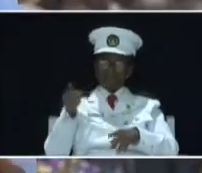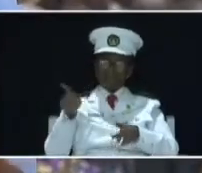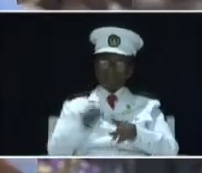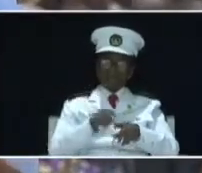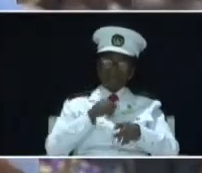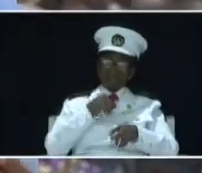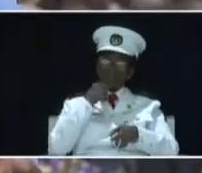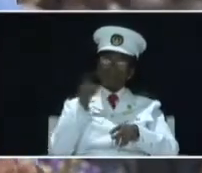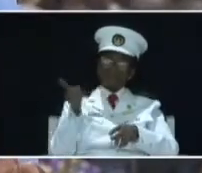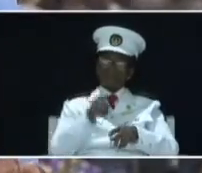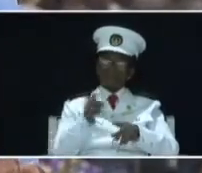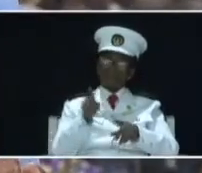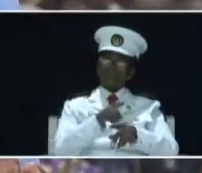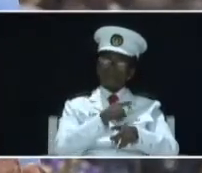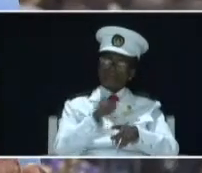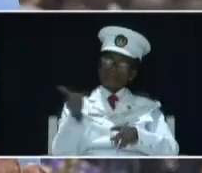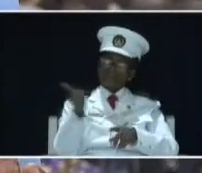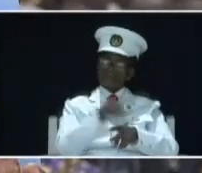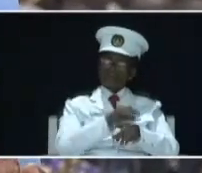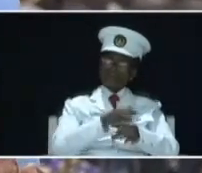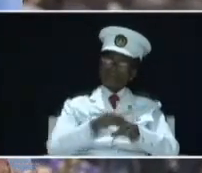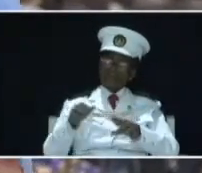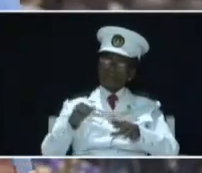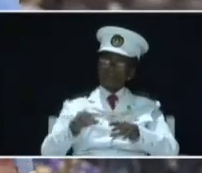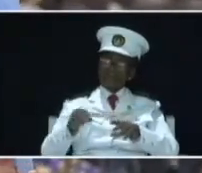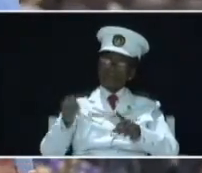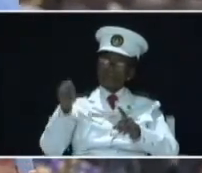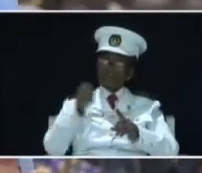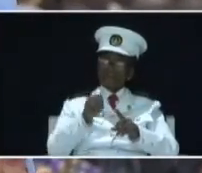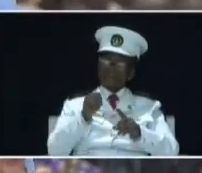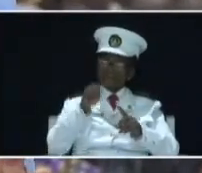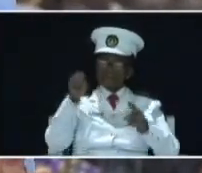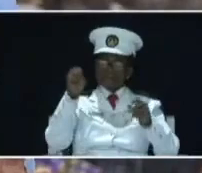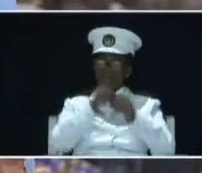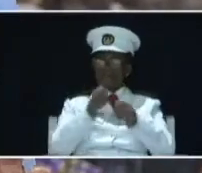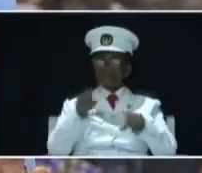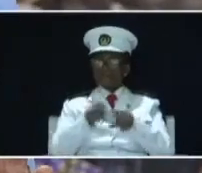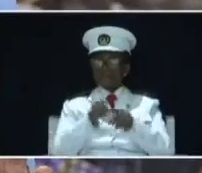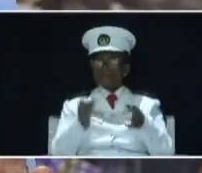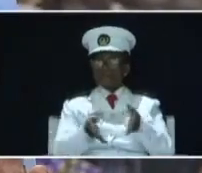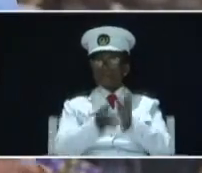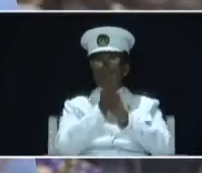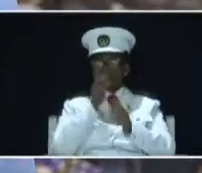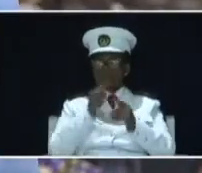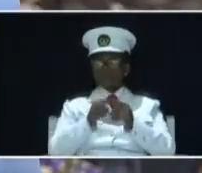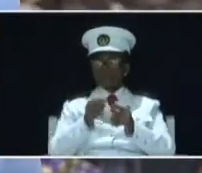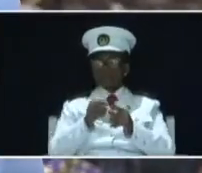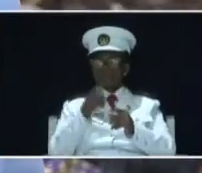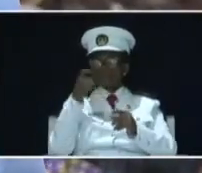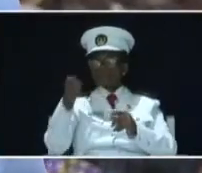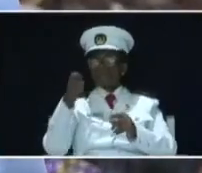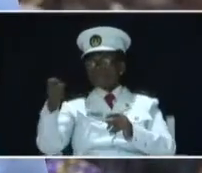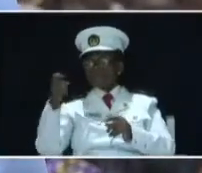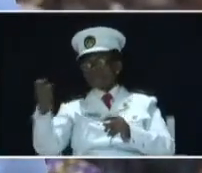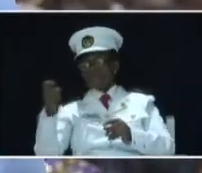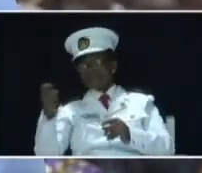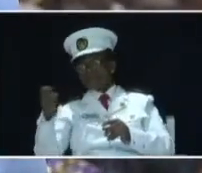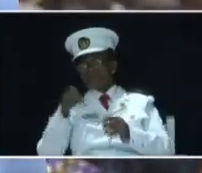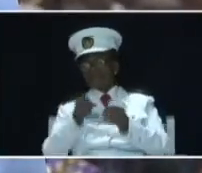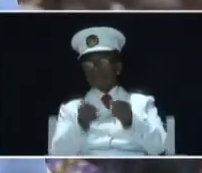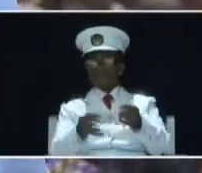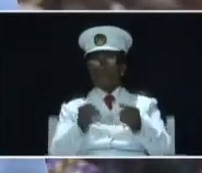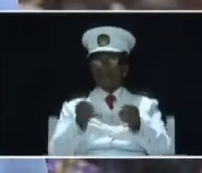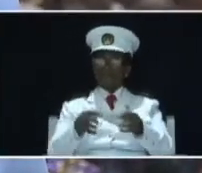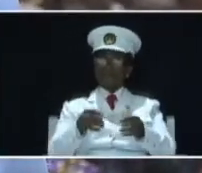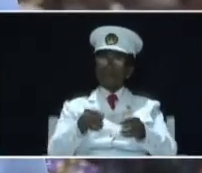many doors before it will open. All you have to say is, "In Jesus' name," and the doors will open. And in the name